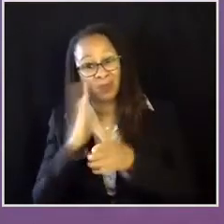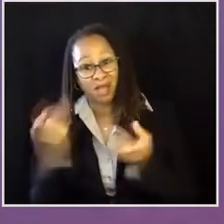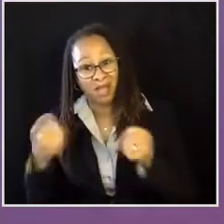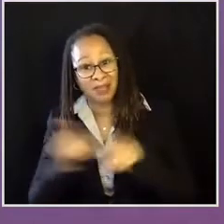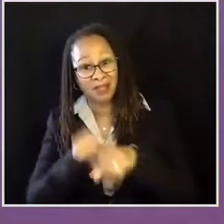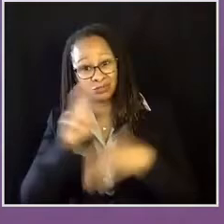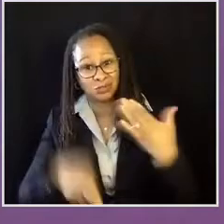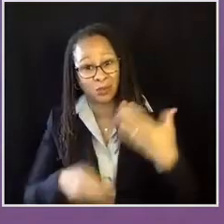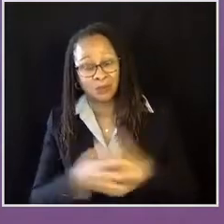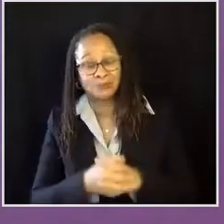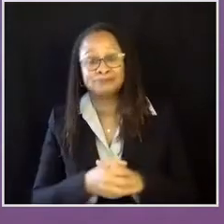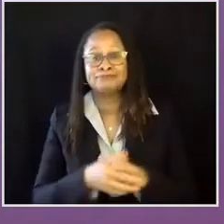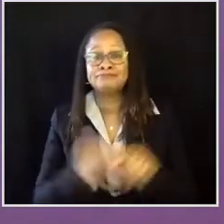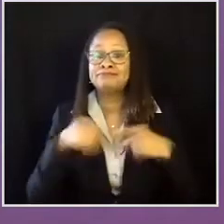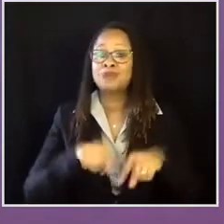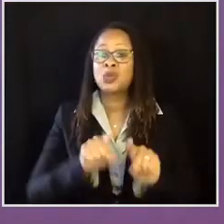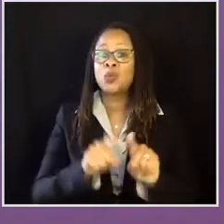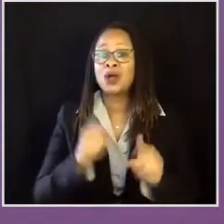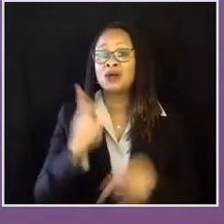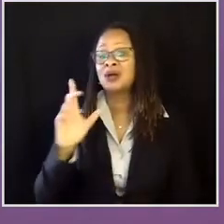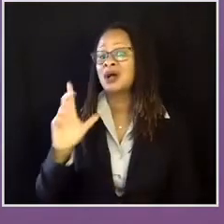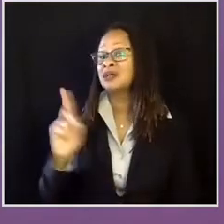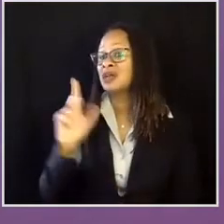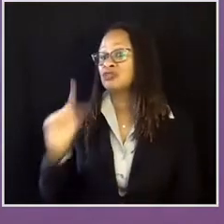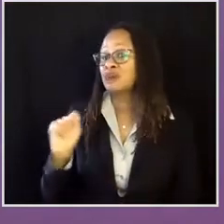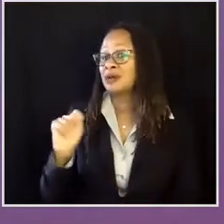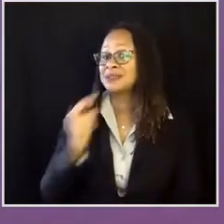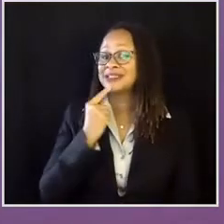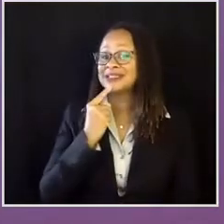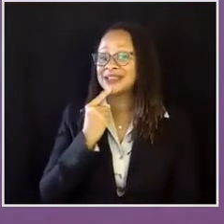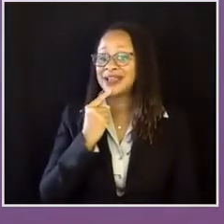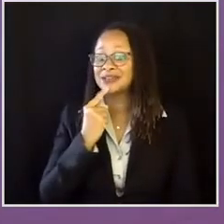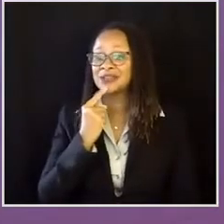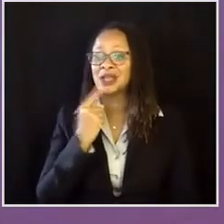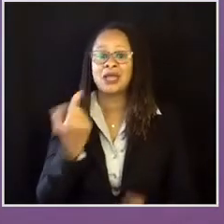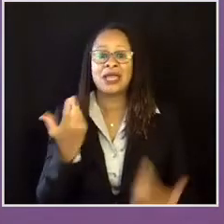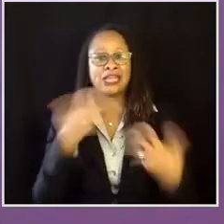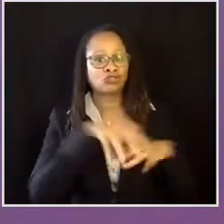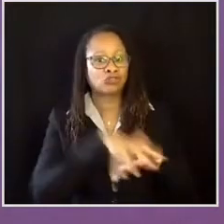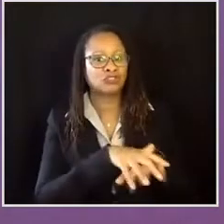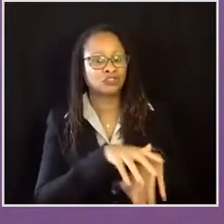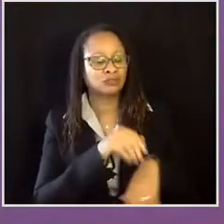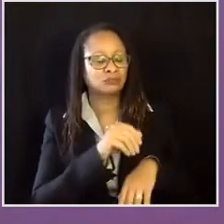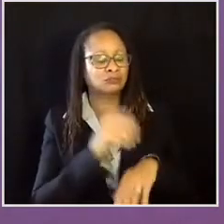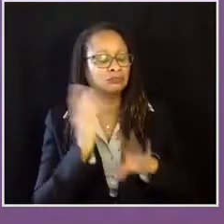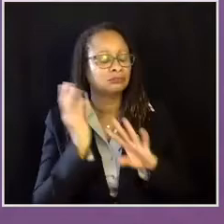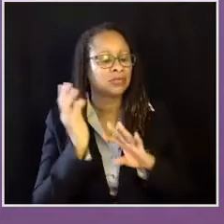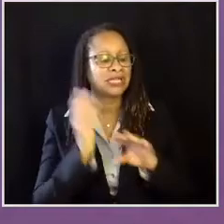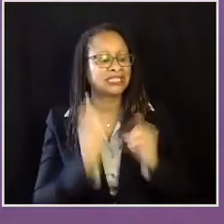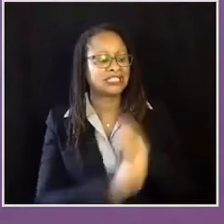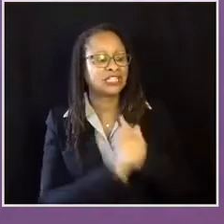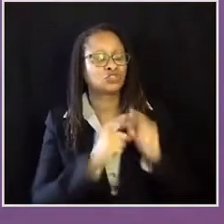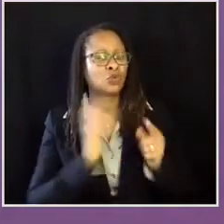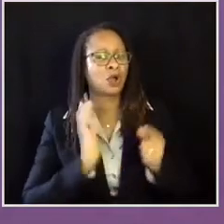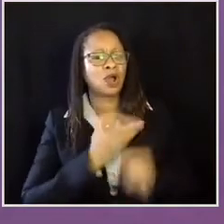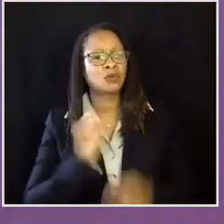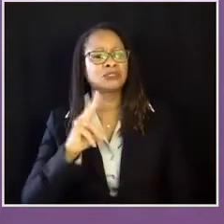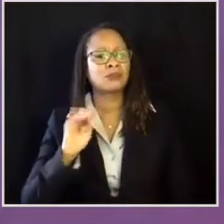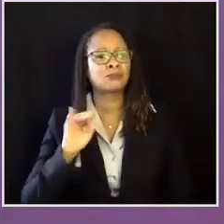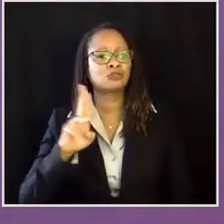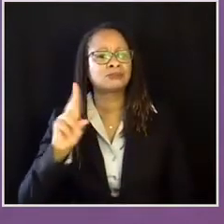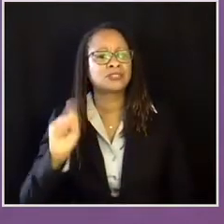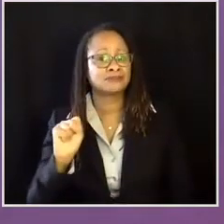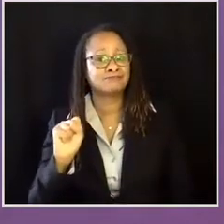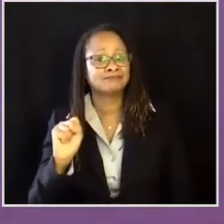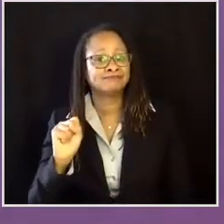Meanwhile, Donald Trump warns that integration is threatening our suburbs. It's ridiculous. But you know what